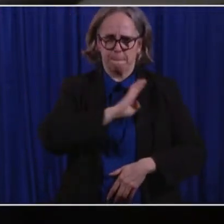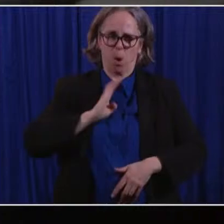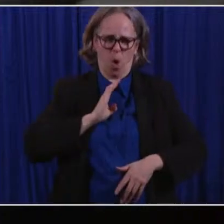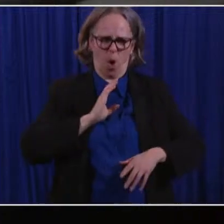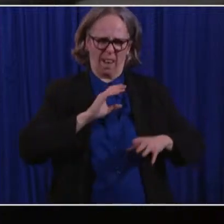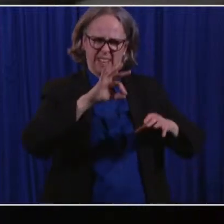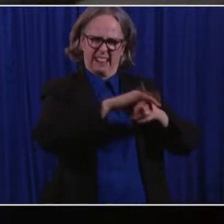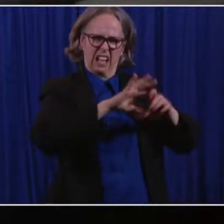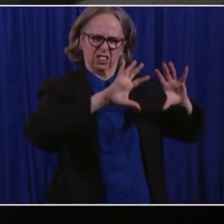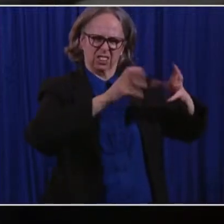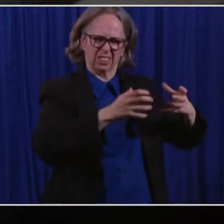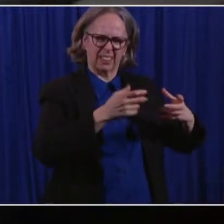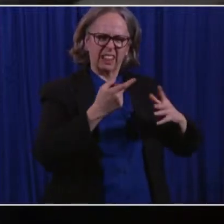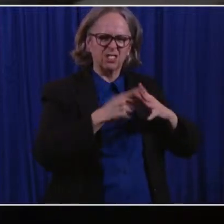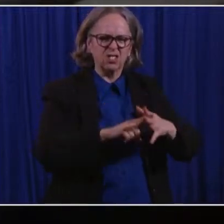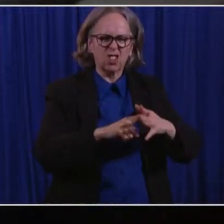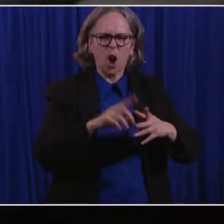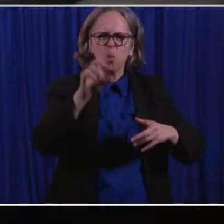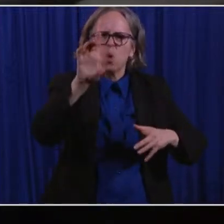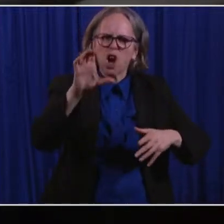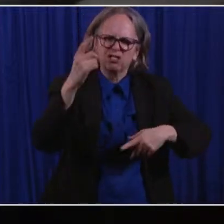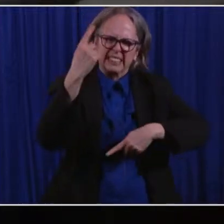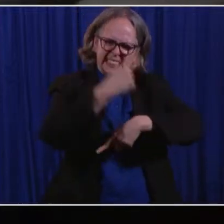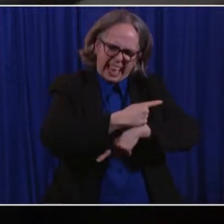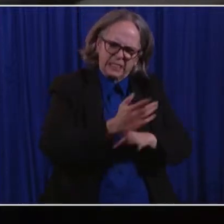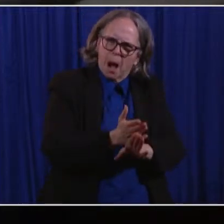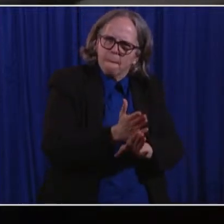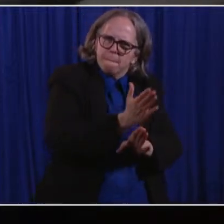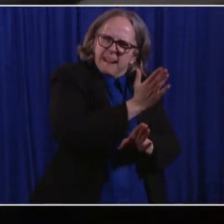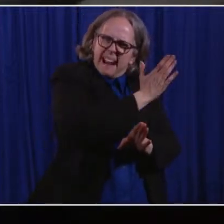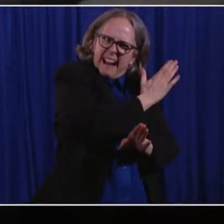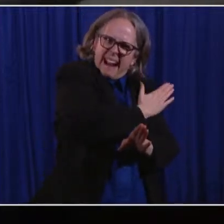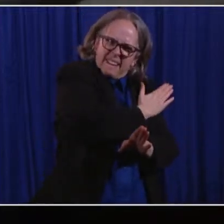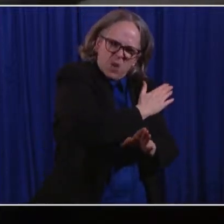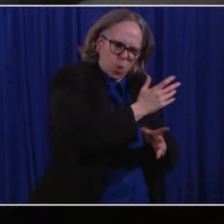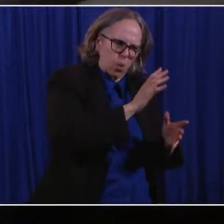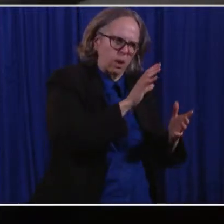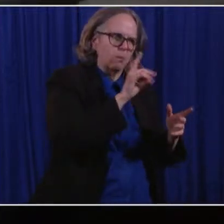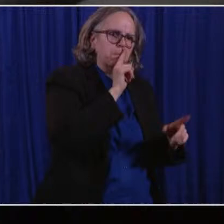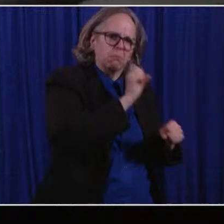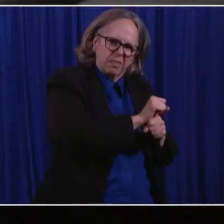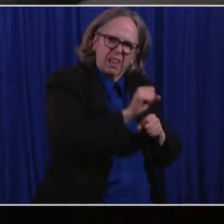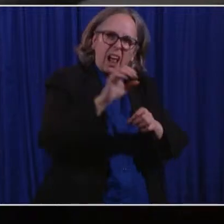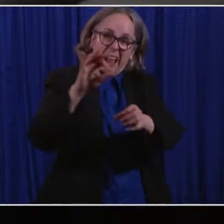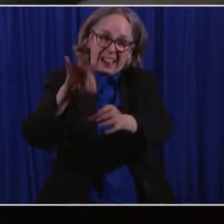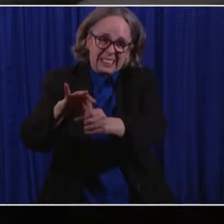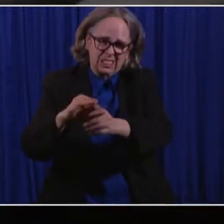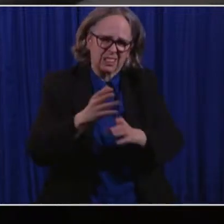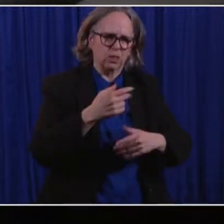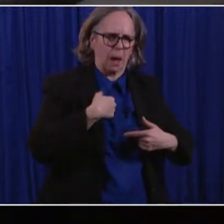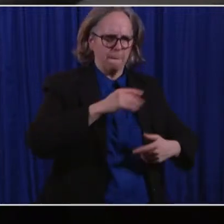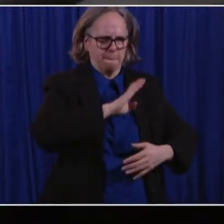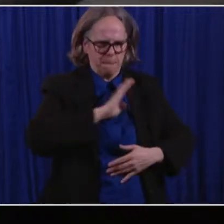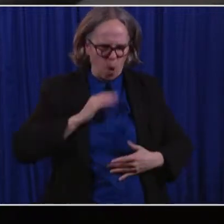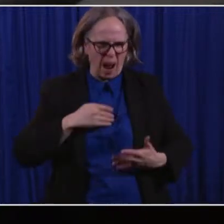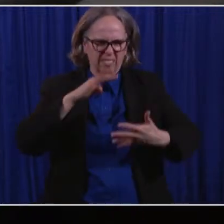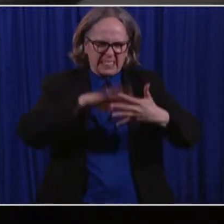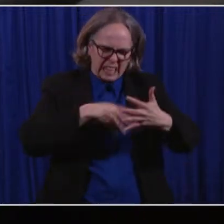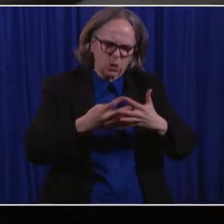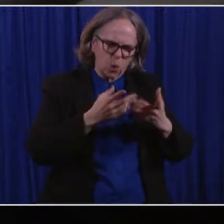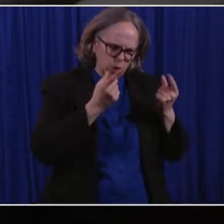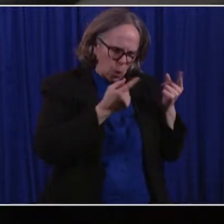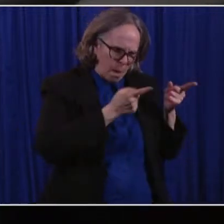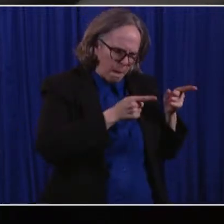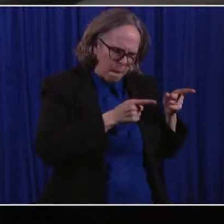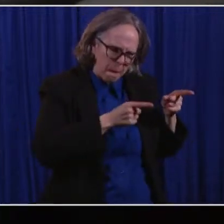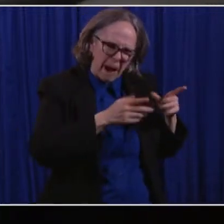of the preparations done that they need to do. It follows a very predictable schedule, and so it's good where possible to stick with that schedule and not deviate from